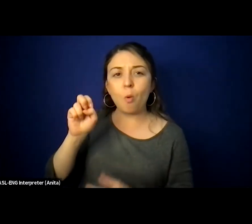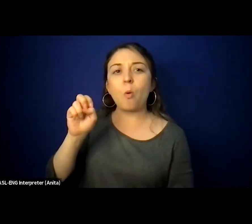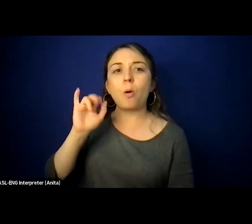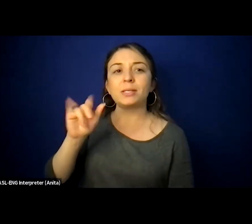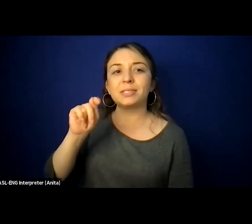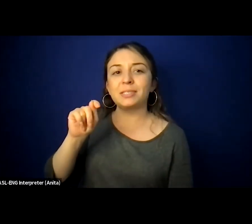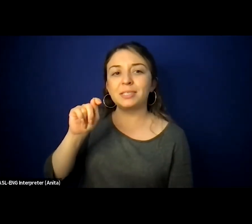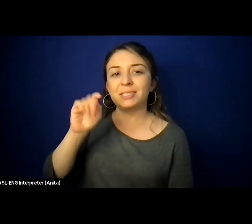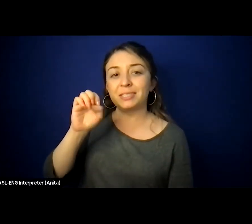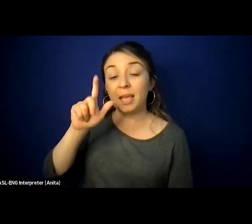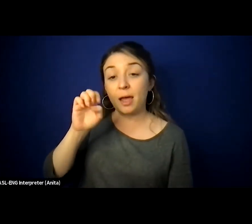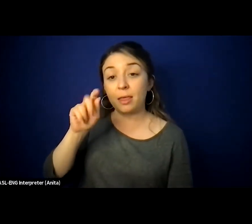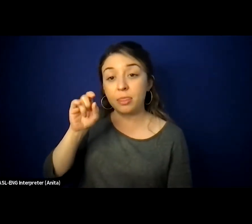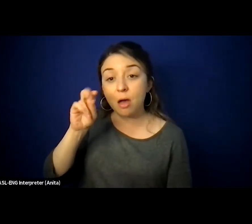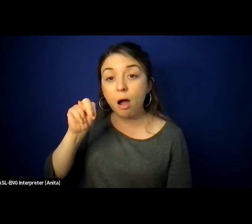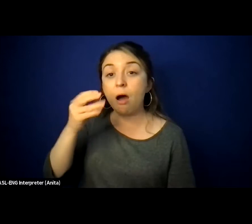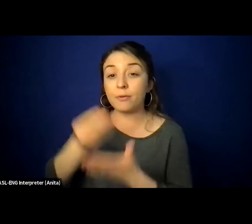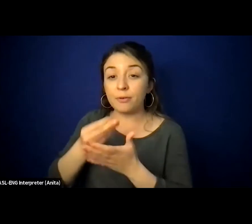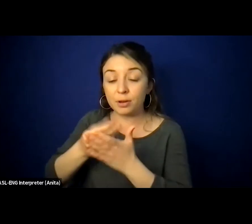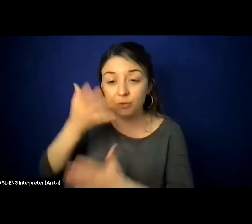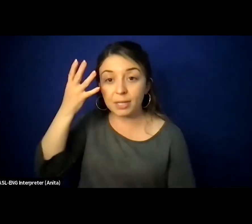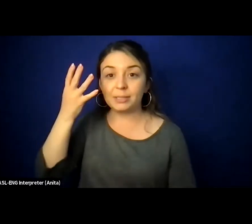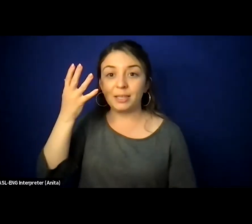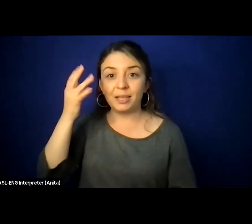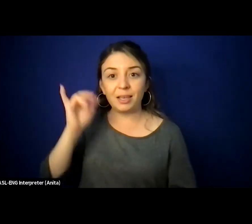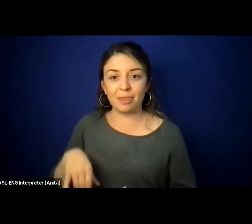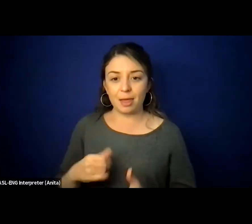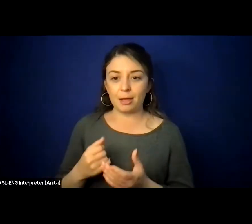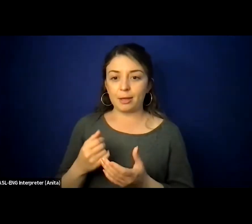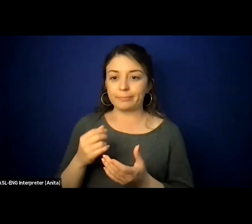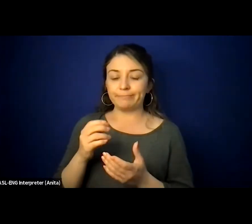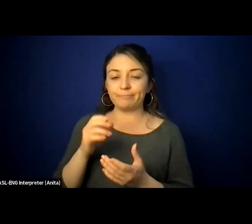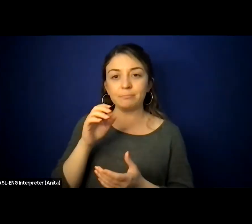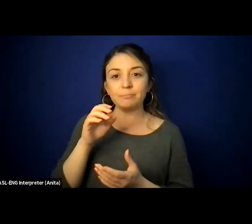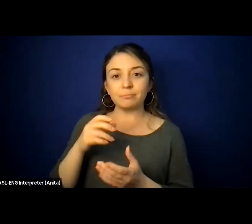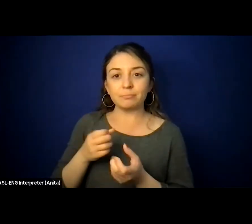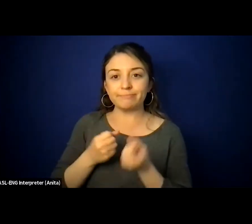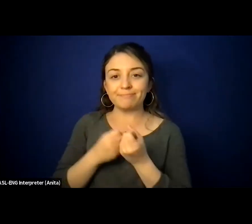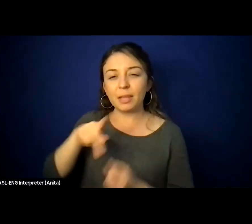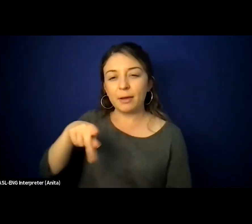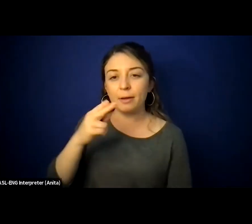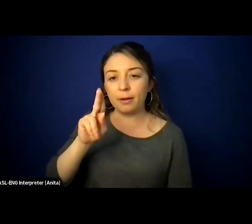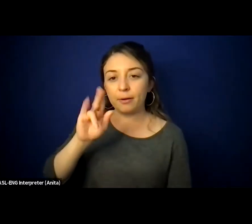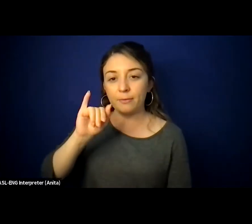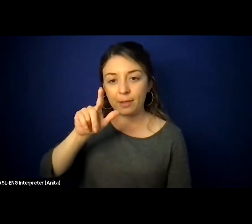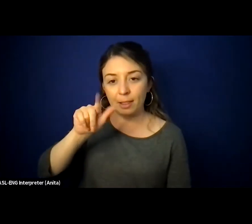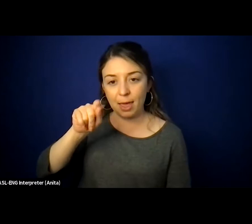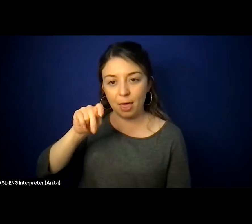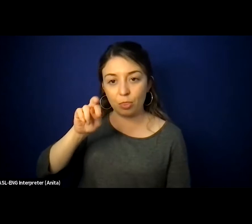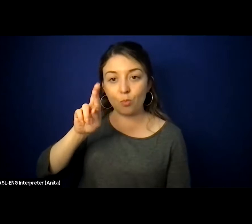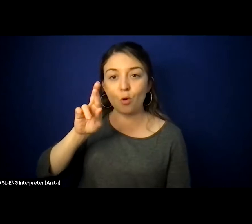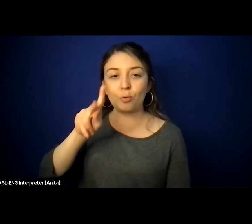fundraising, and philanthropy? Well, when some of you saw that photo and heard the context that I